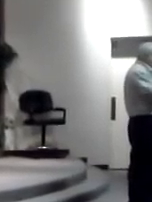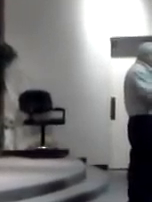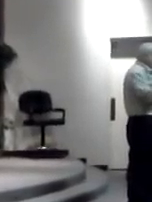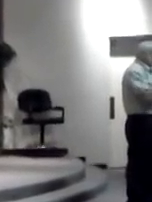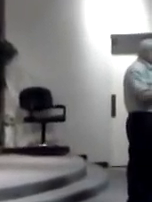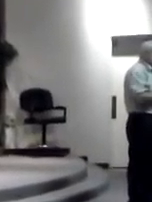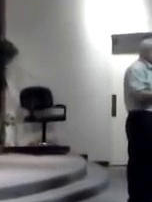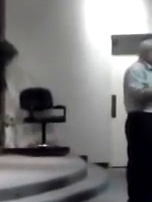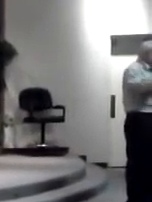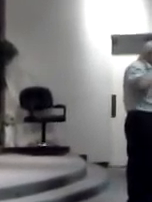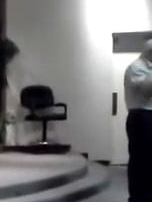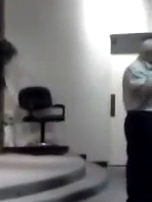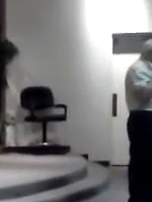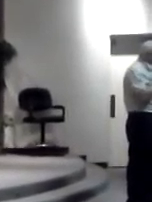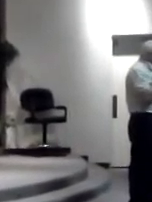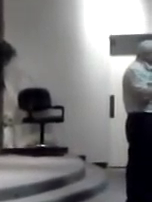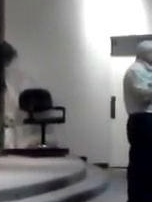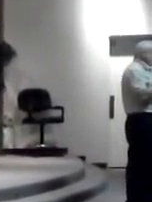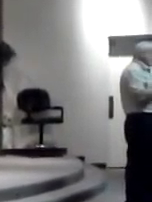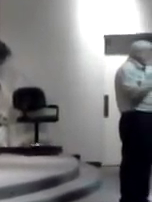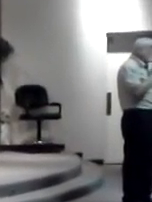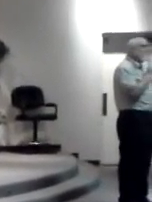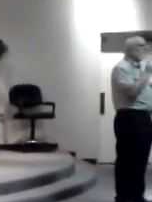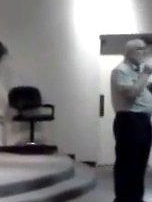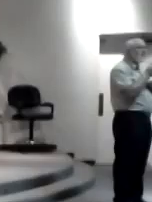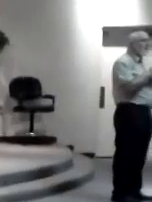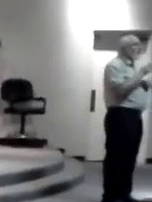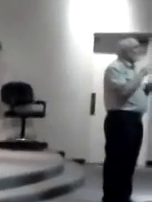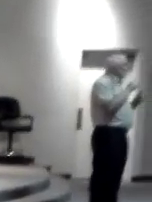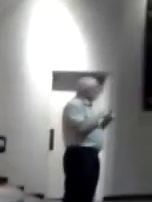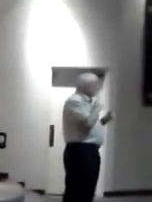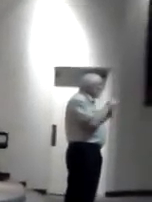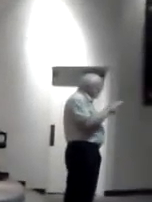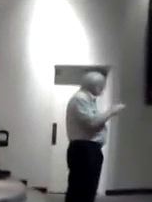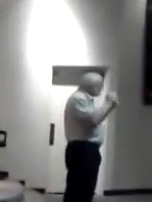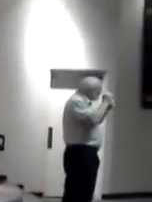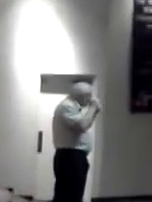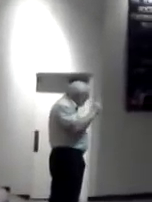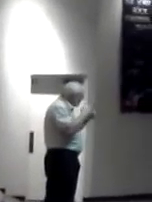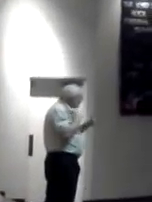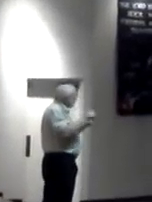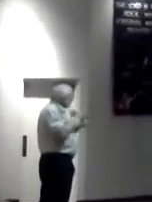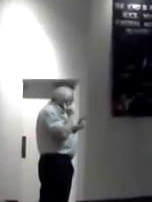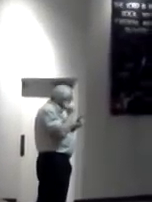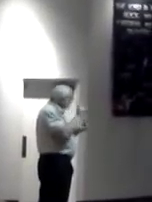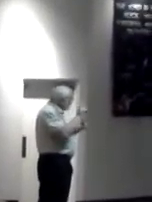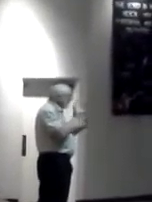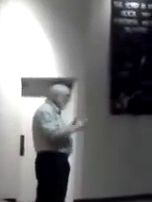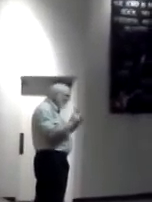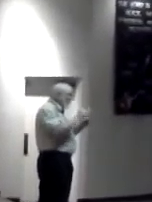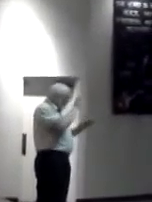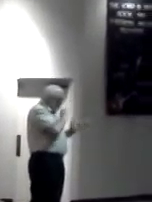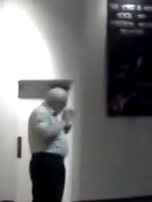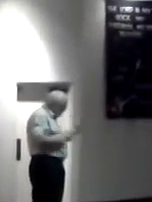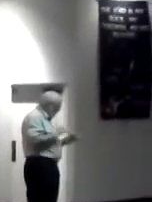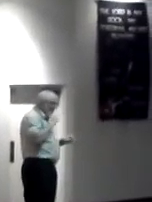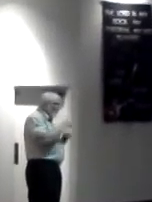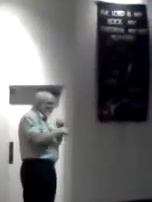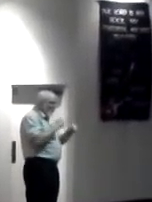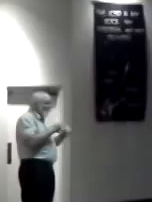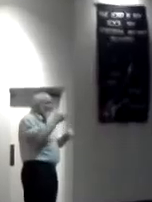it surprises me sometimes, and it really shouldn't, but sometimes it really does surprise me when I hear two people that I know are Christians actually